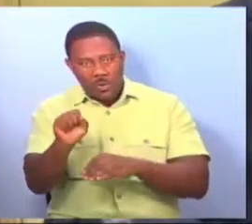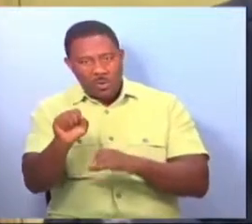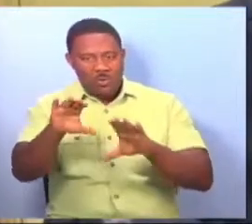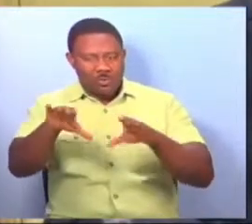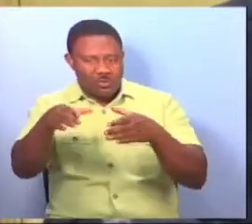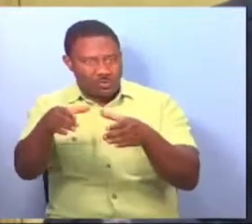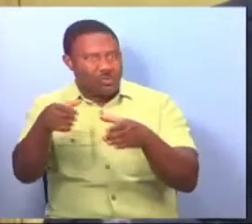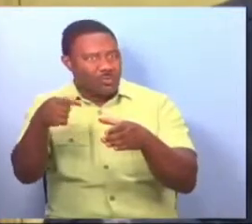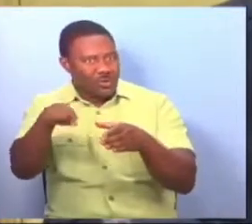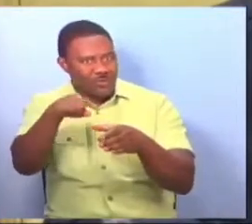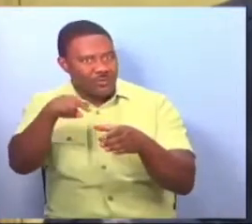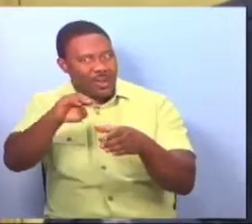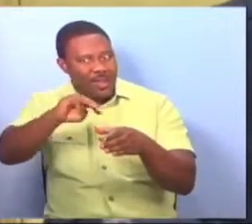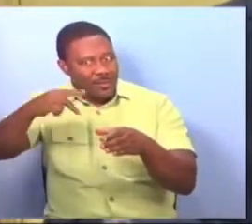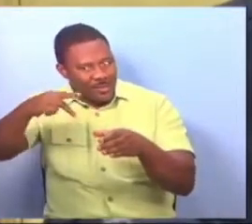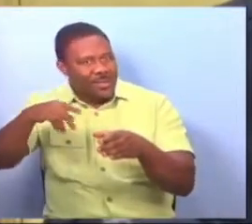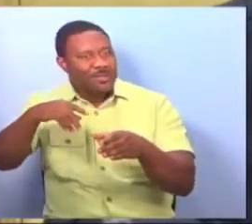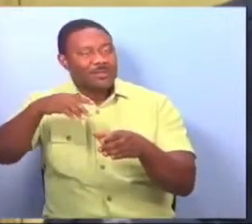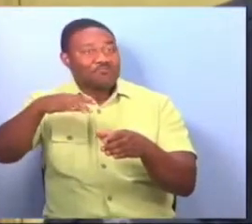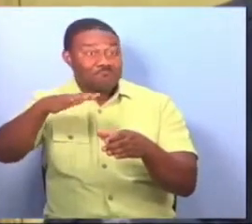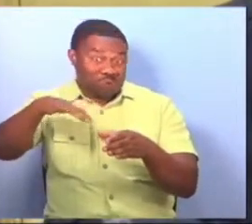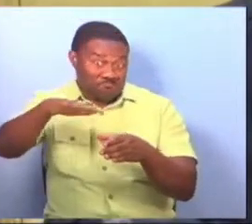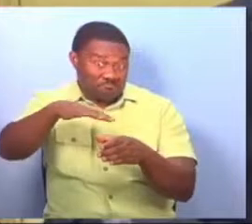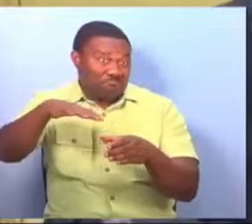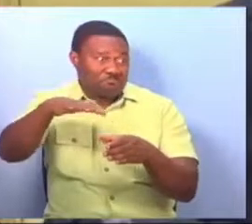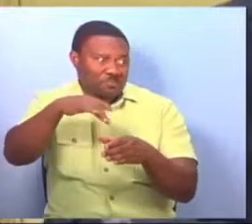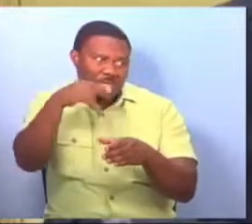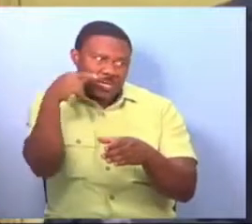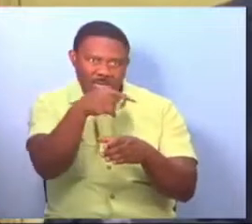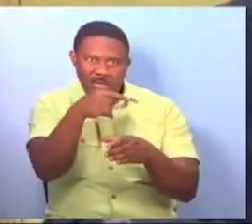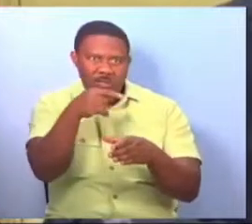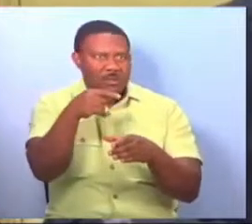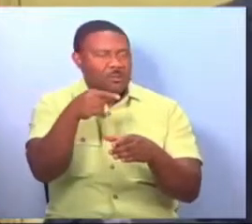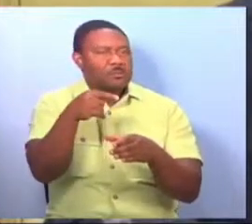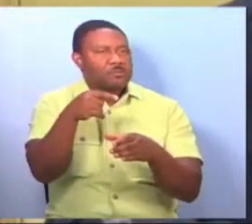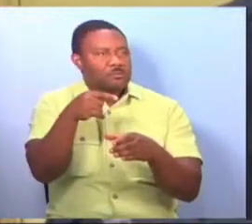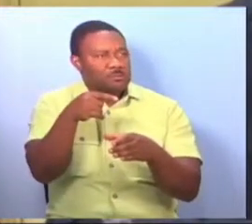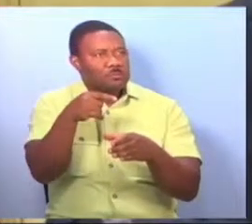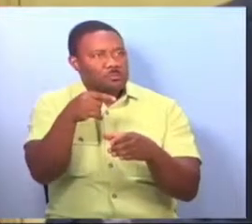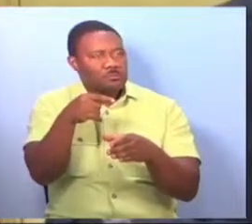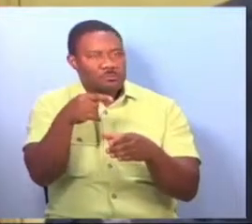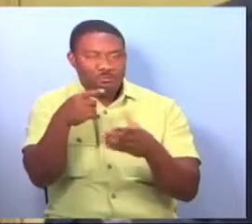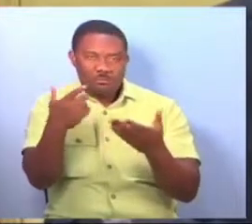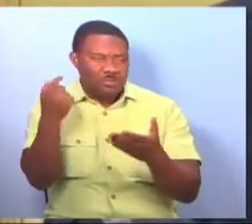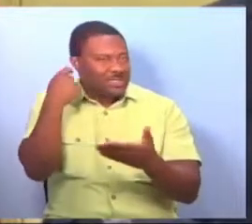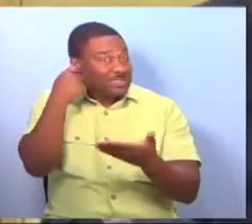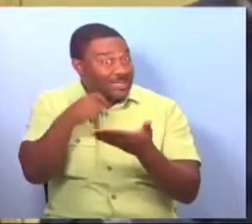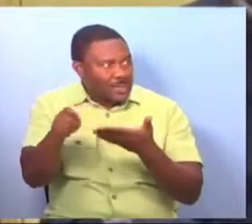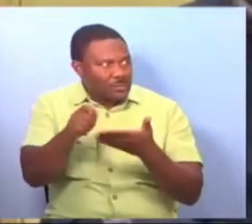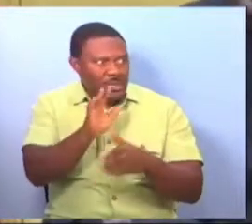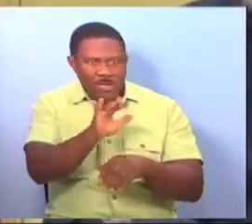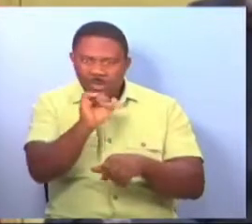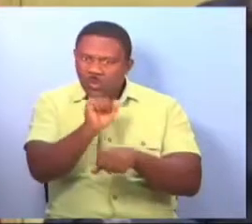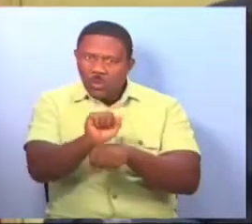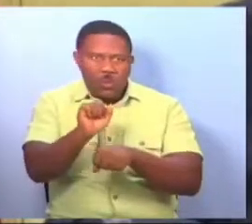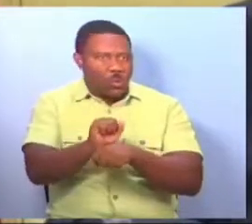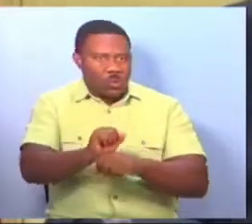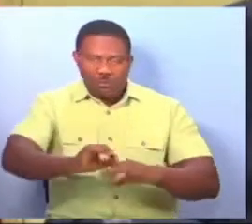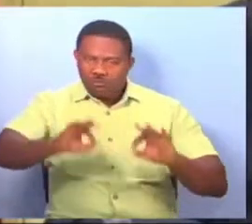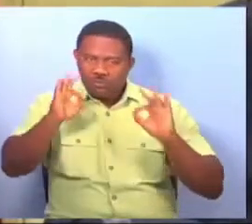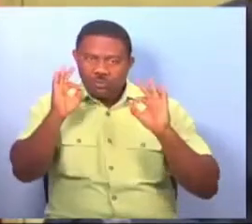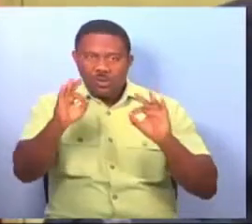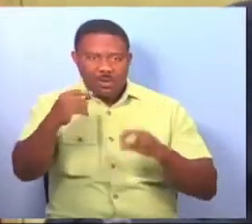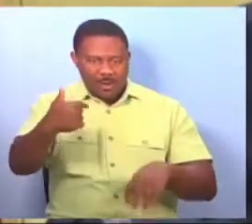caucus. And his duties were done with admiration. I happen to